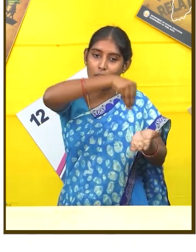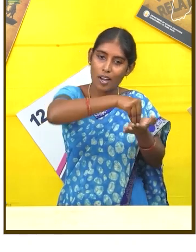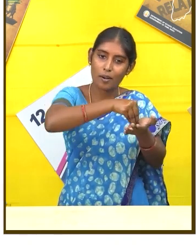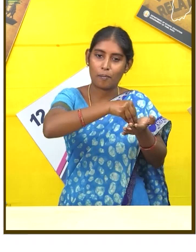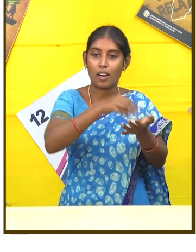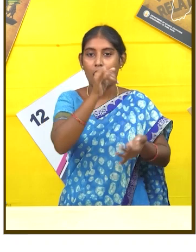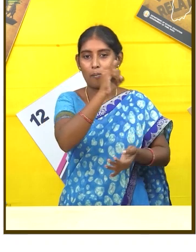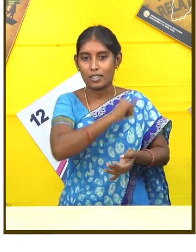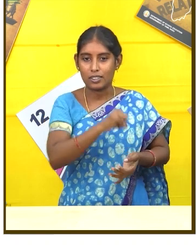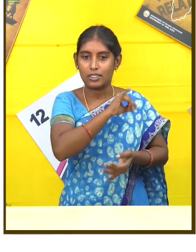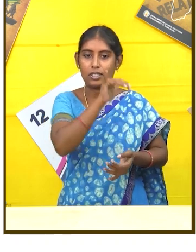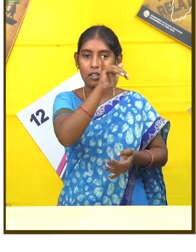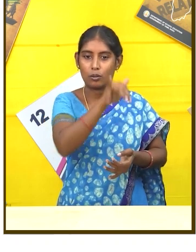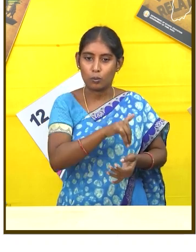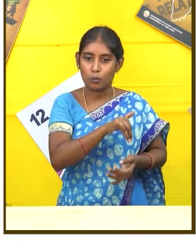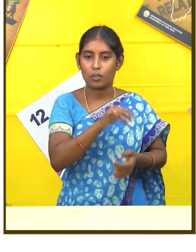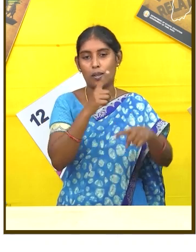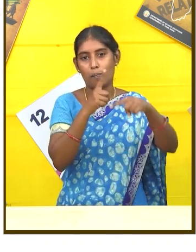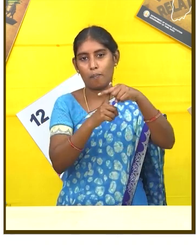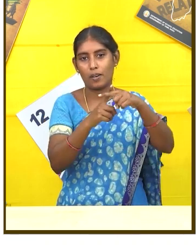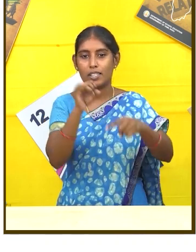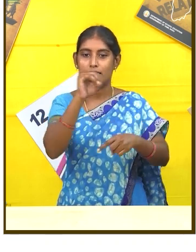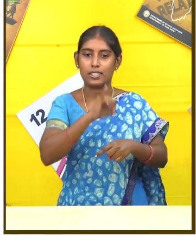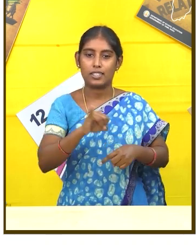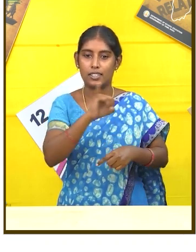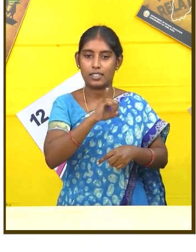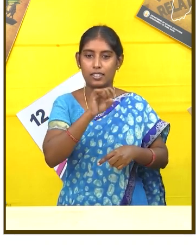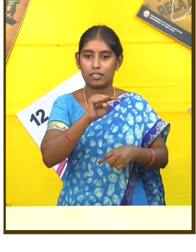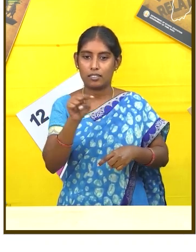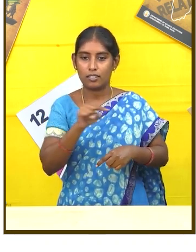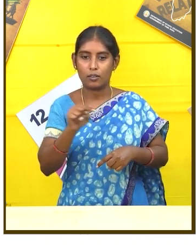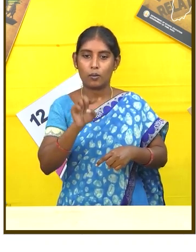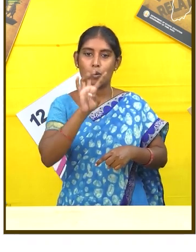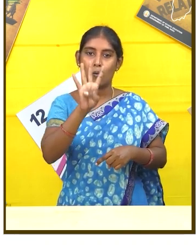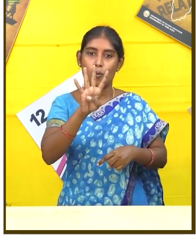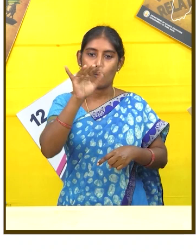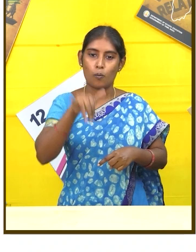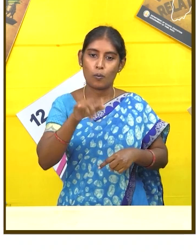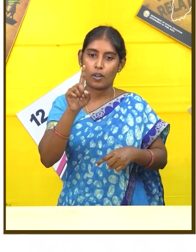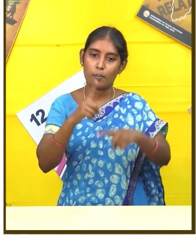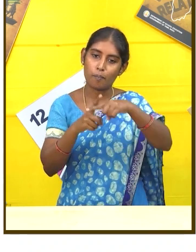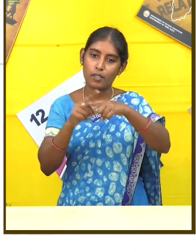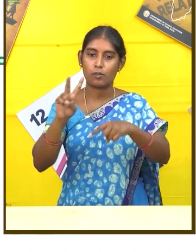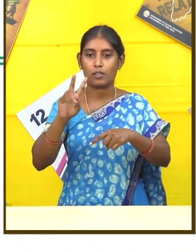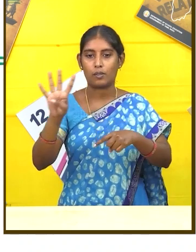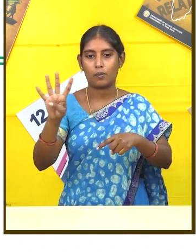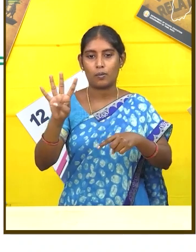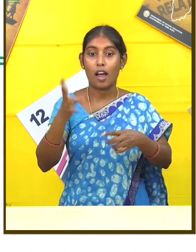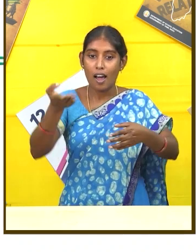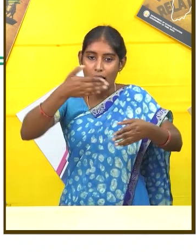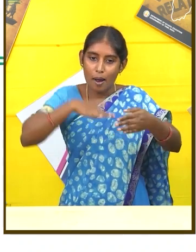I multiply inside by 4, 4y, 4 into 6, 24. That was shown to you also.